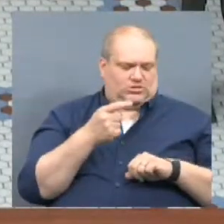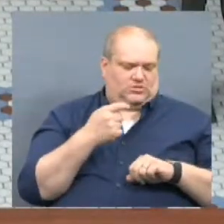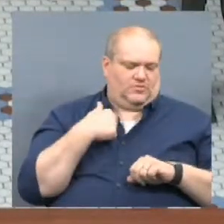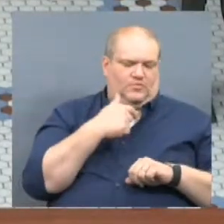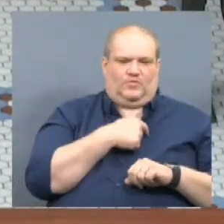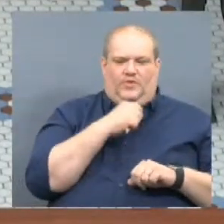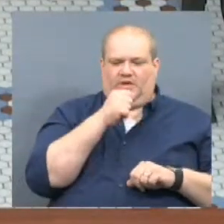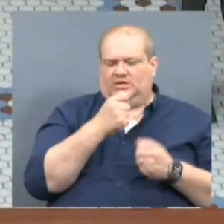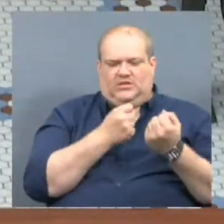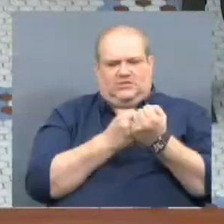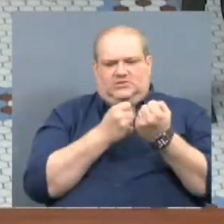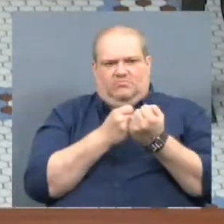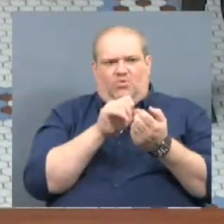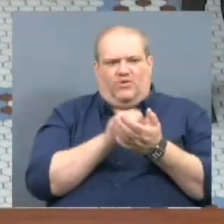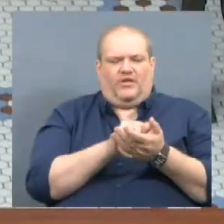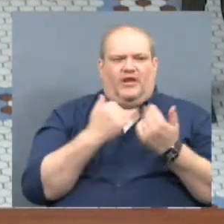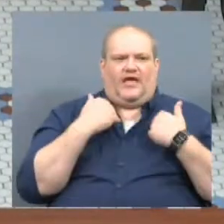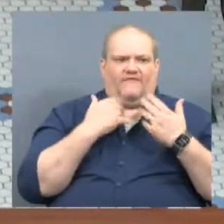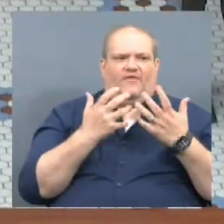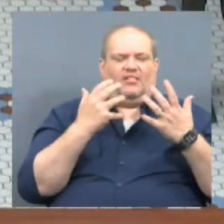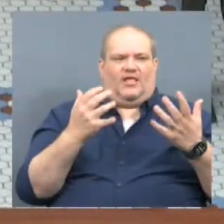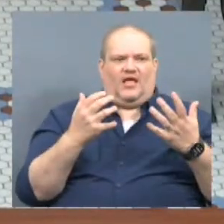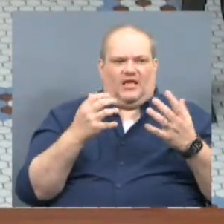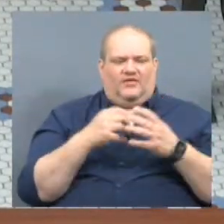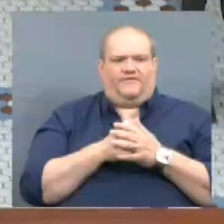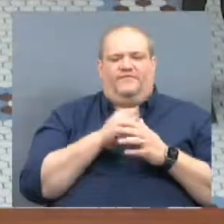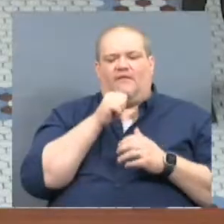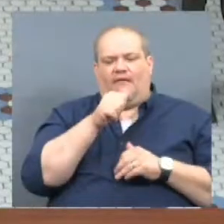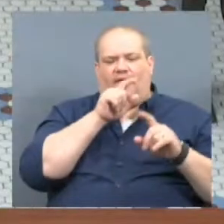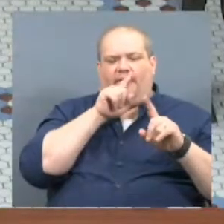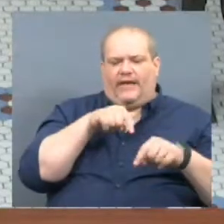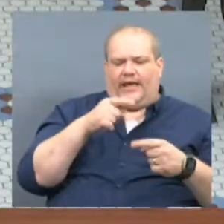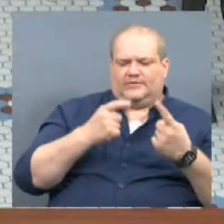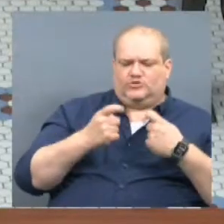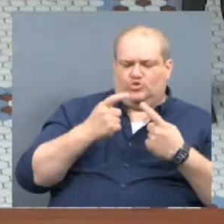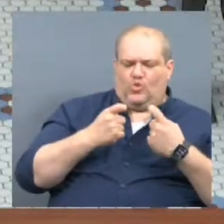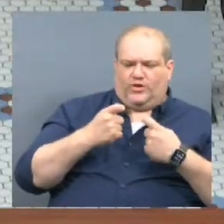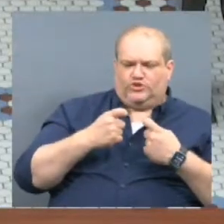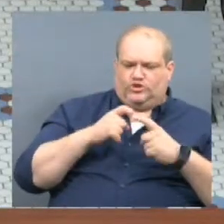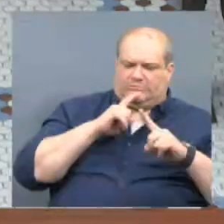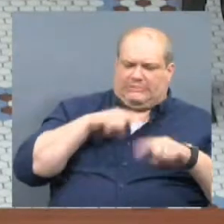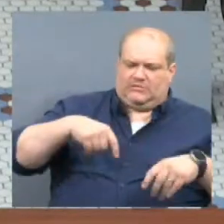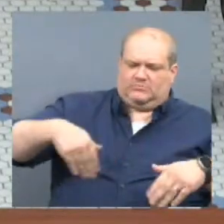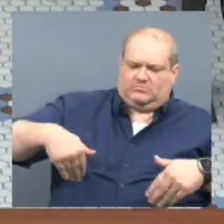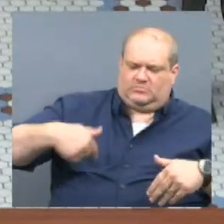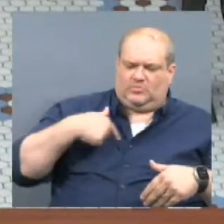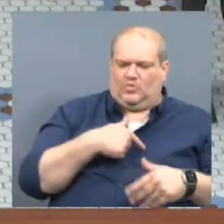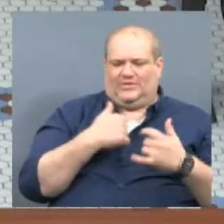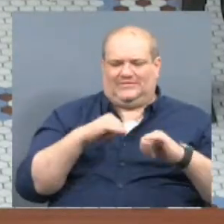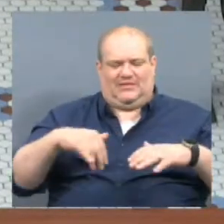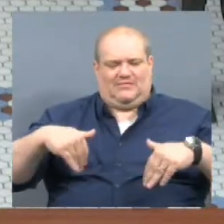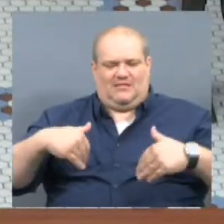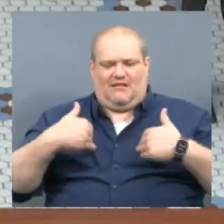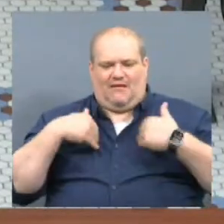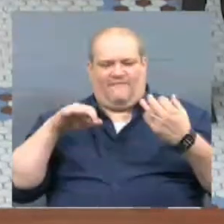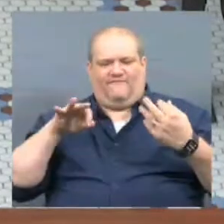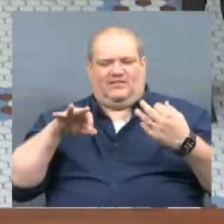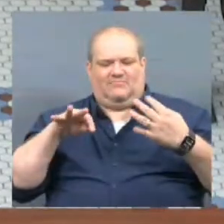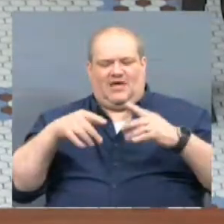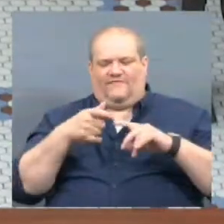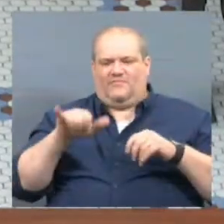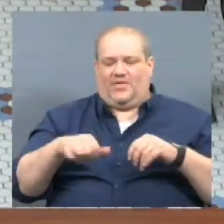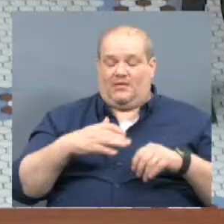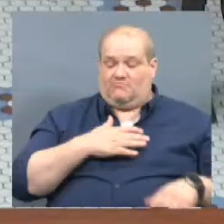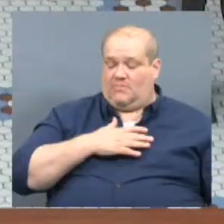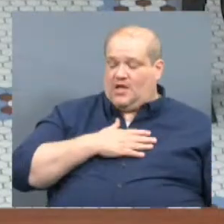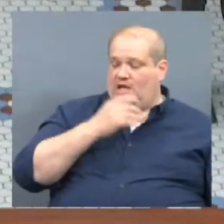We just didn't support it. There was a lot of unanswered questions that we still haven't gotten feedback from. And